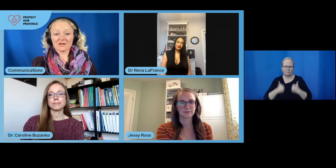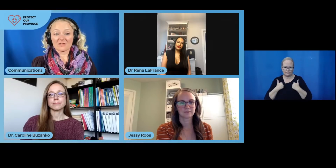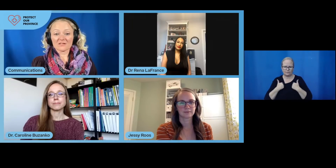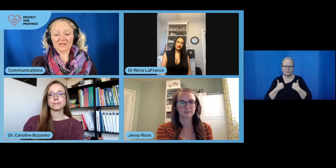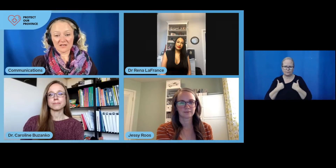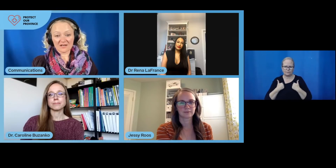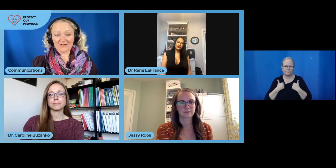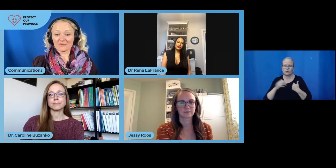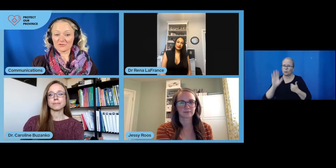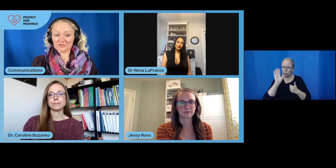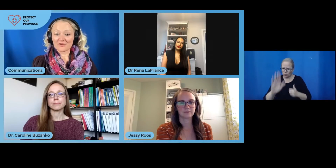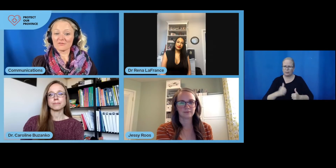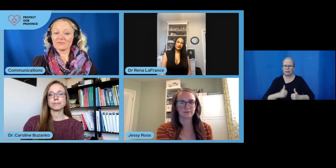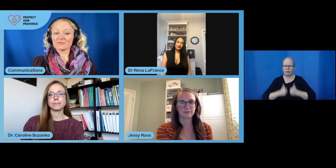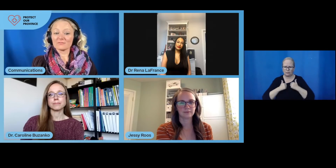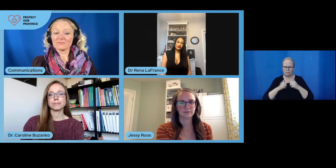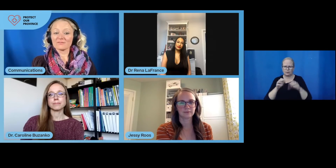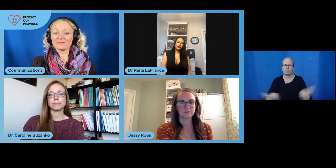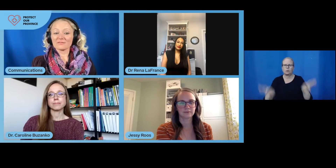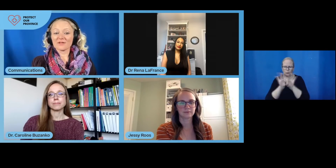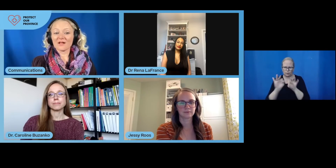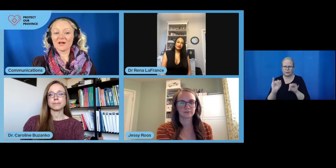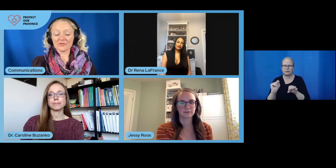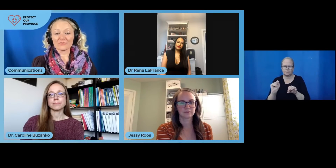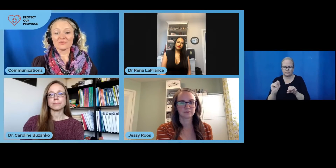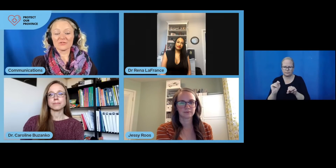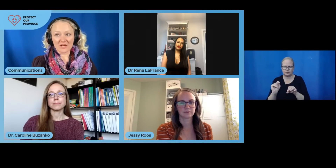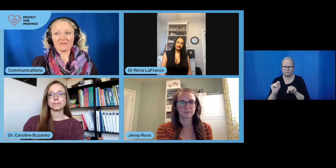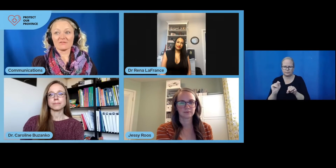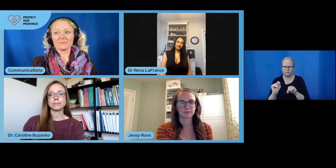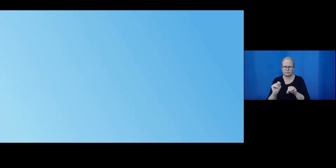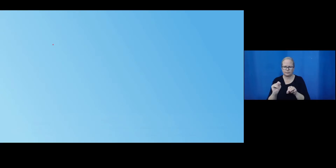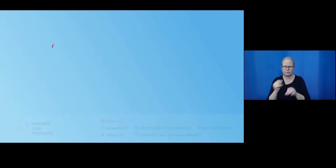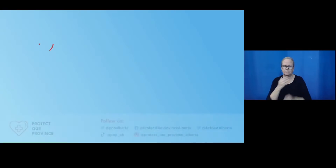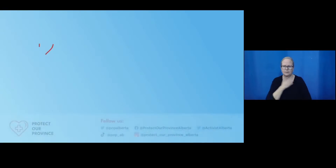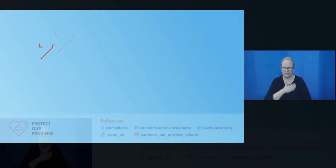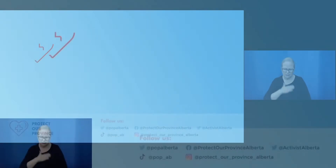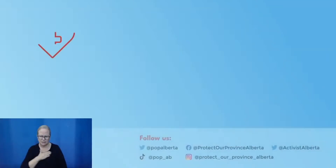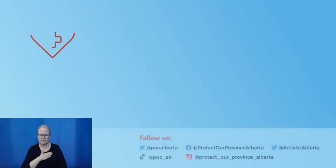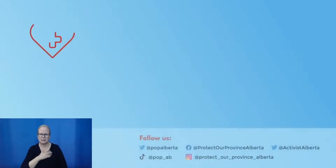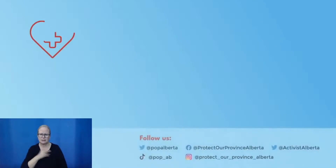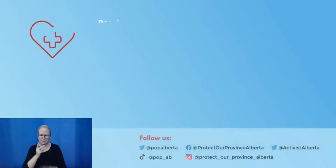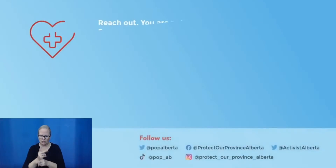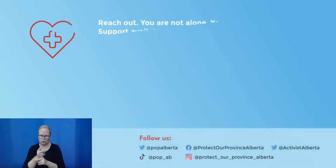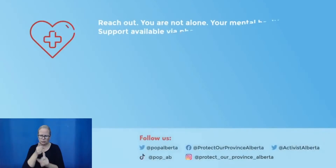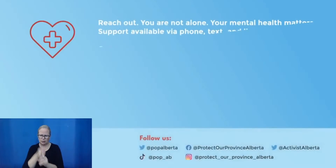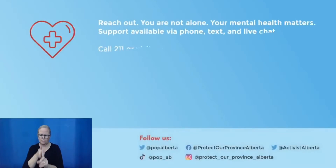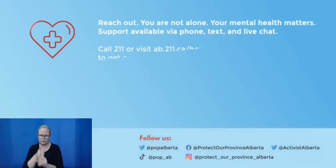take care of yourself and those you love.